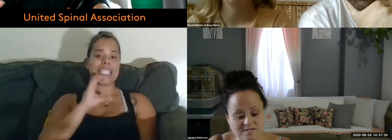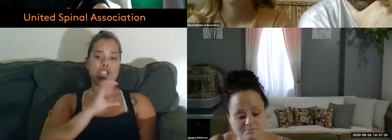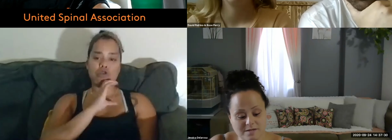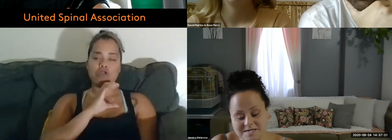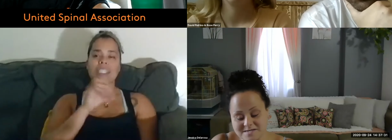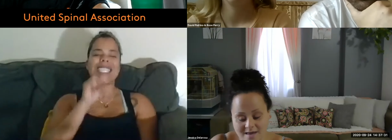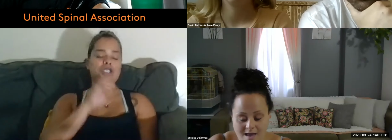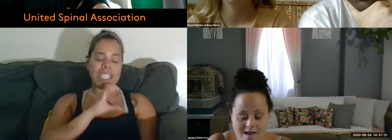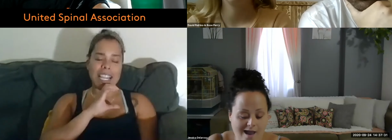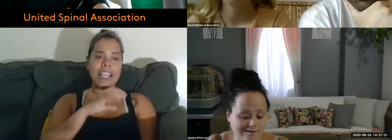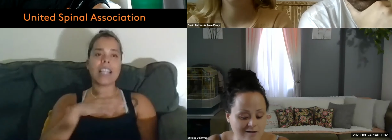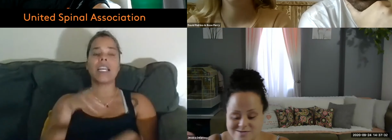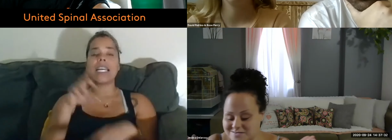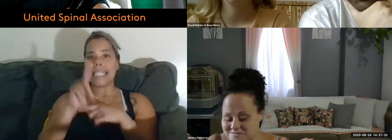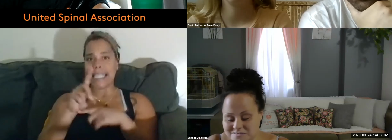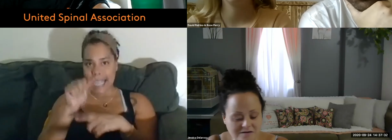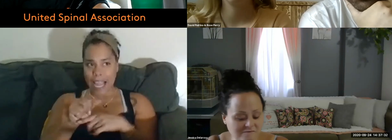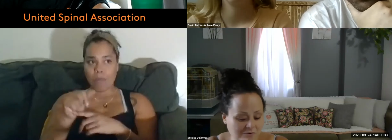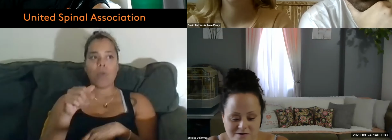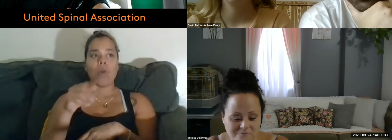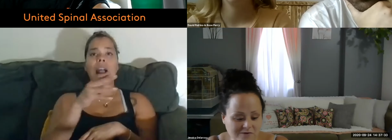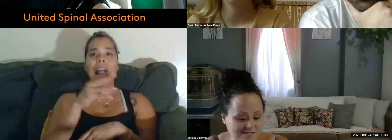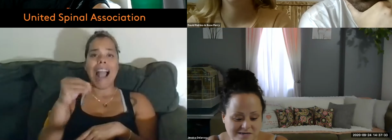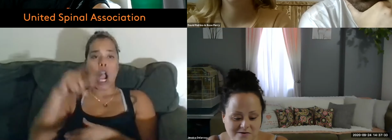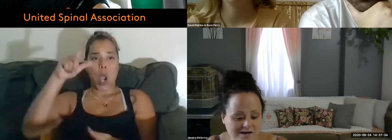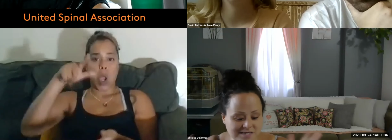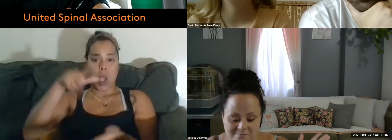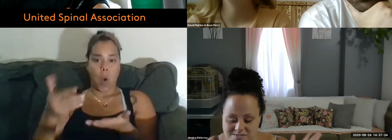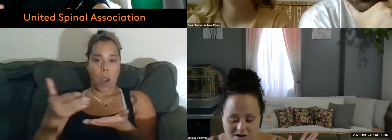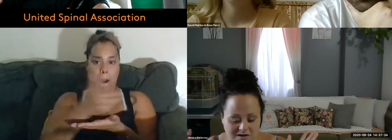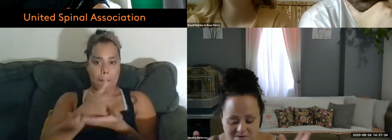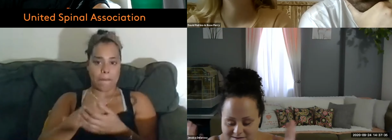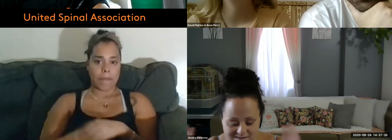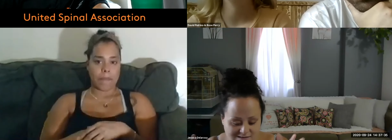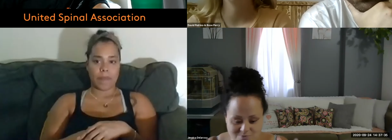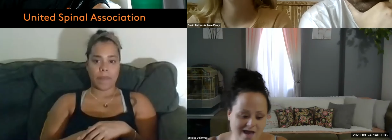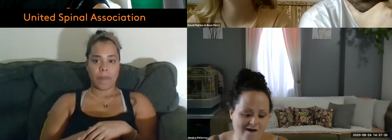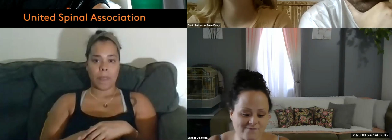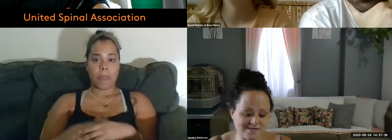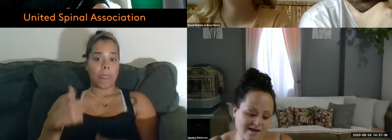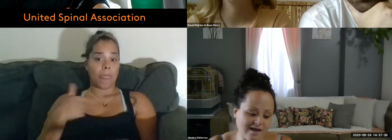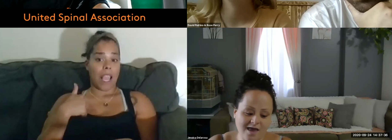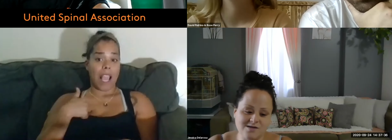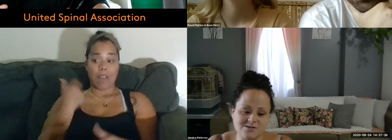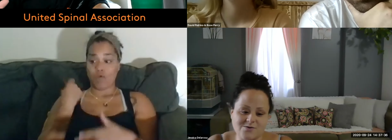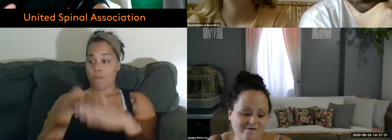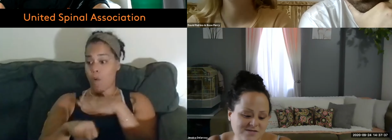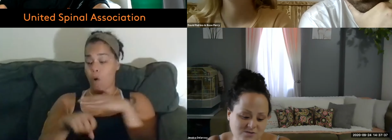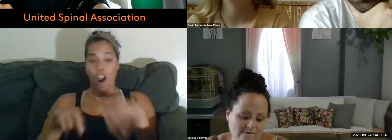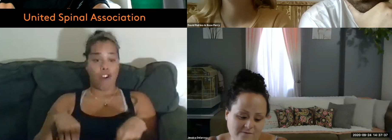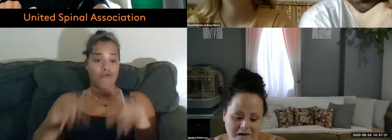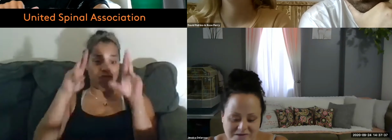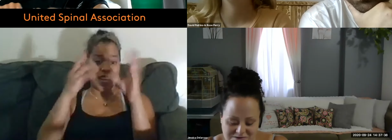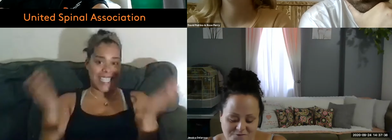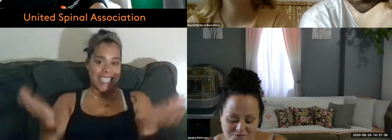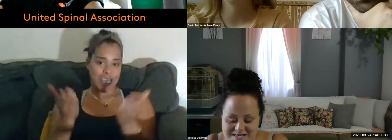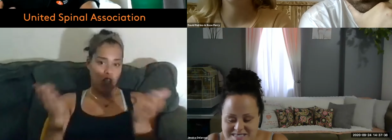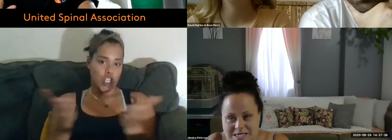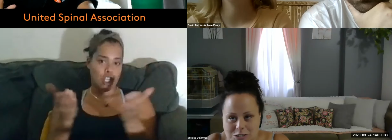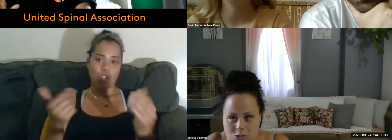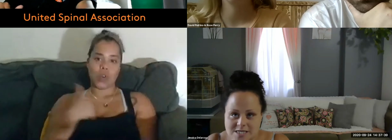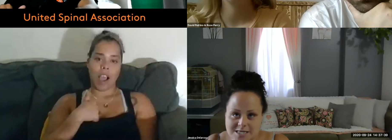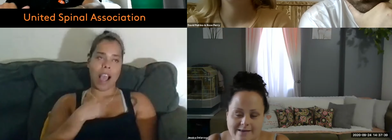with disabilities. And I was conceived, born, and raised here. Anytime I talk about it, that's what I have to say. So I have a soft spot, you know,